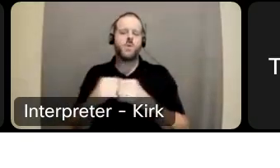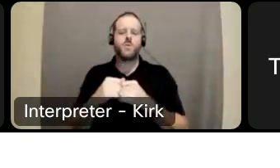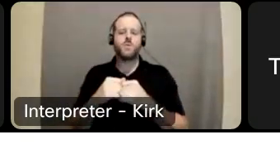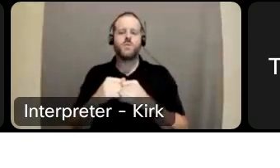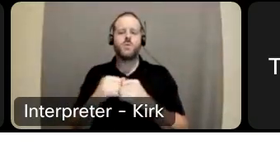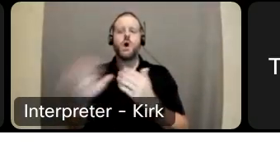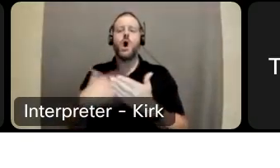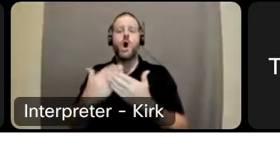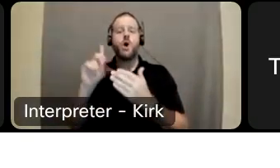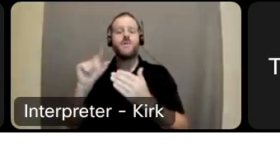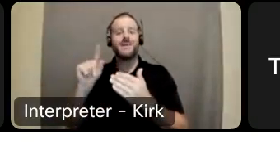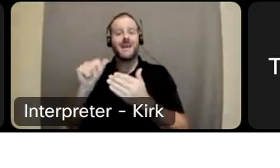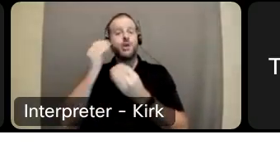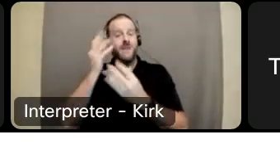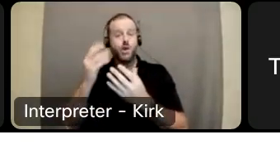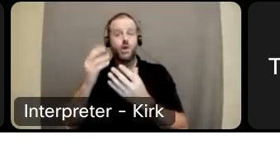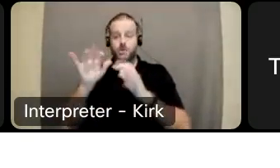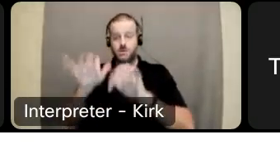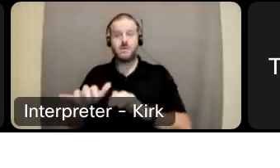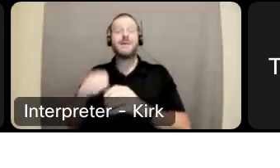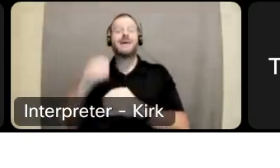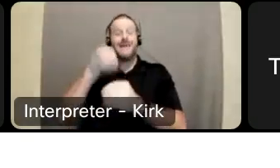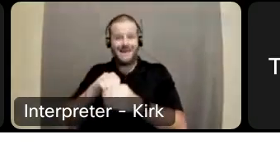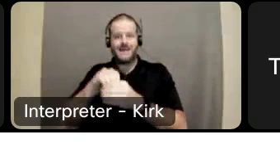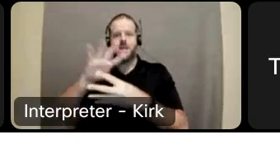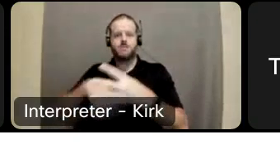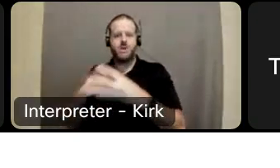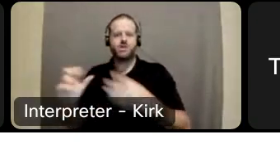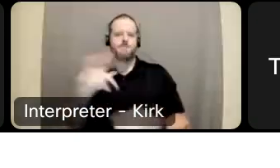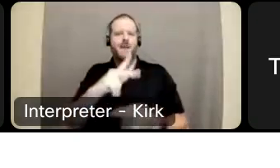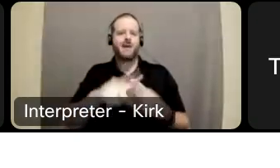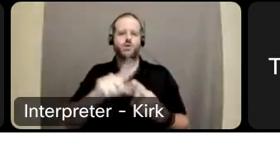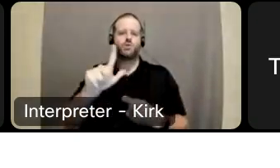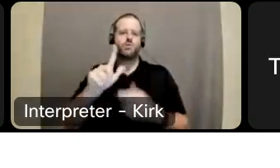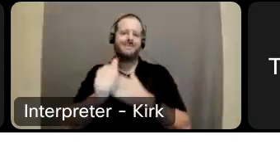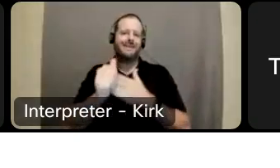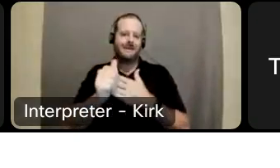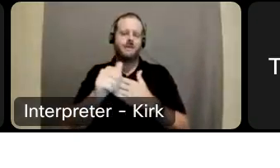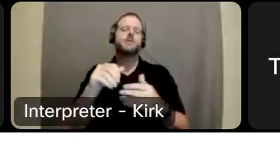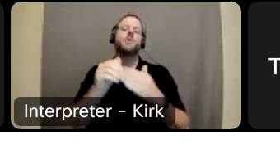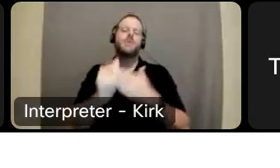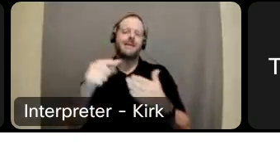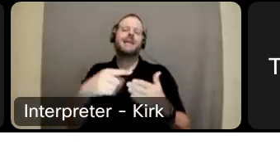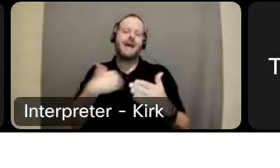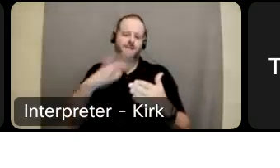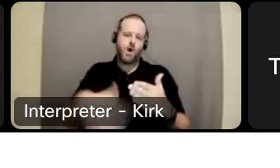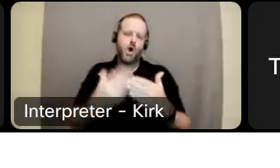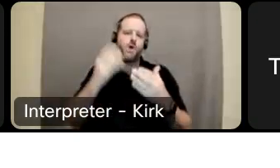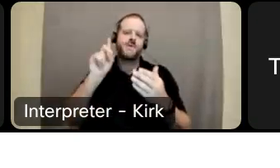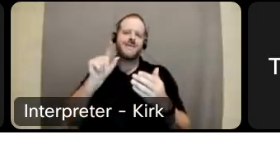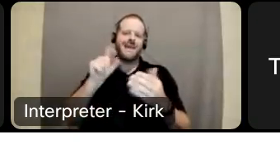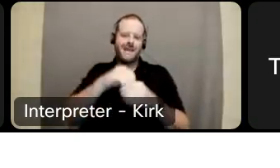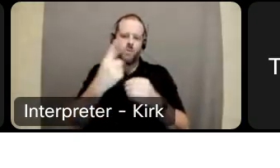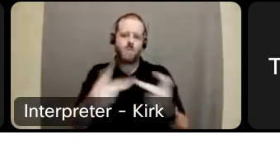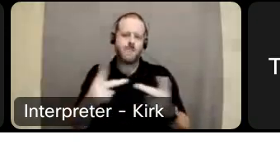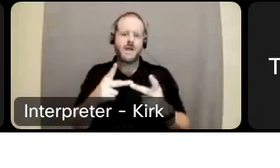all the data you've entered in a spreadsheet back to your lead, so that you have all of your data in one place. It's in